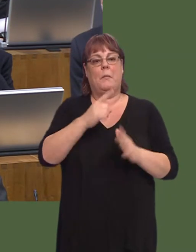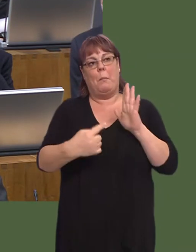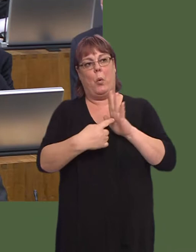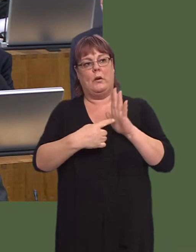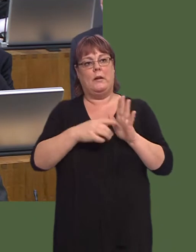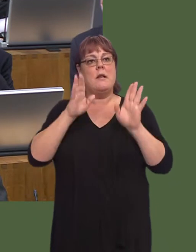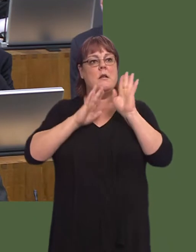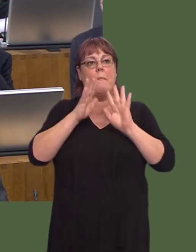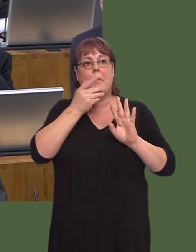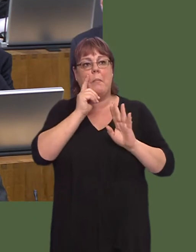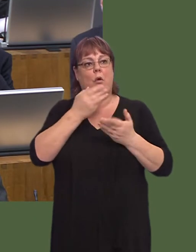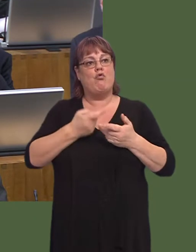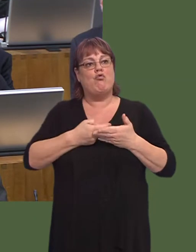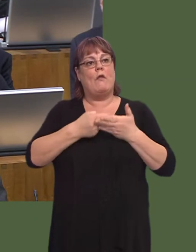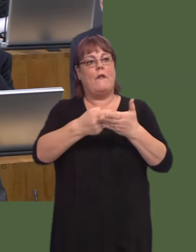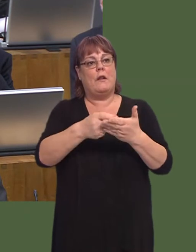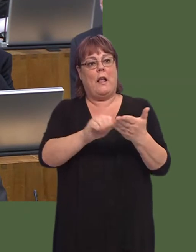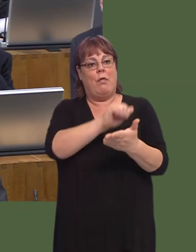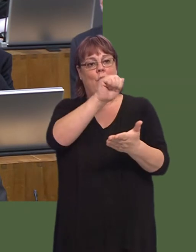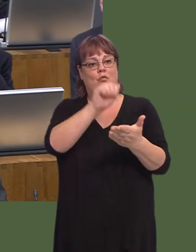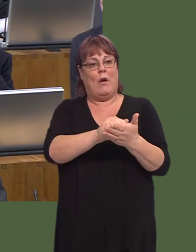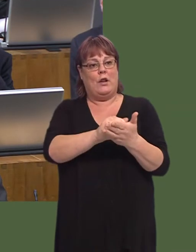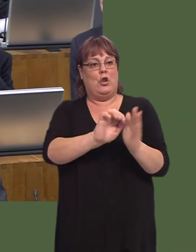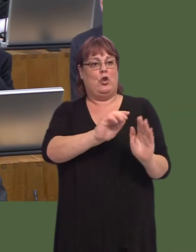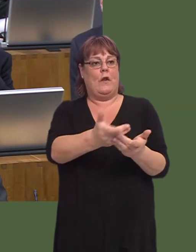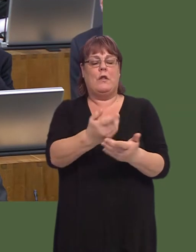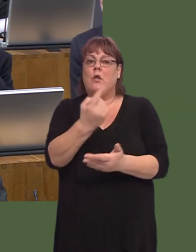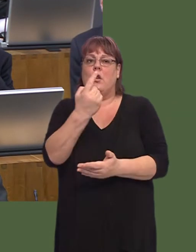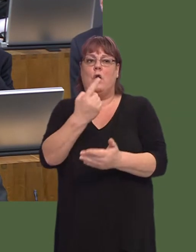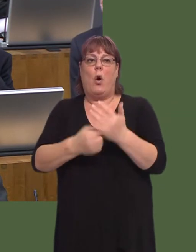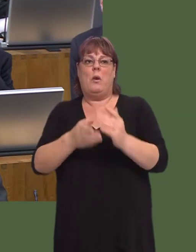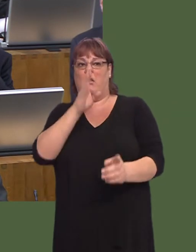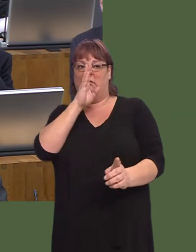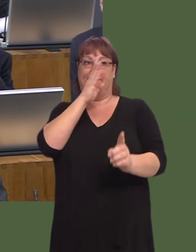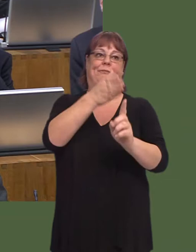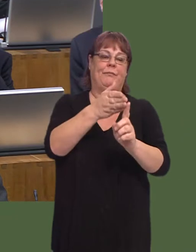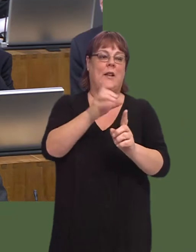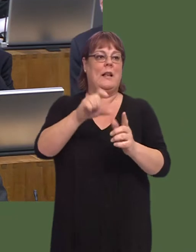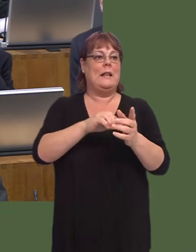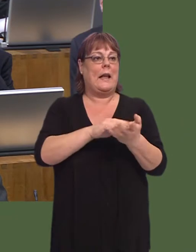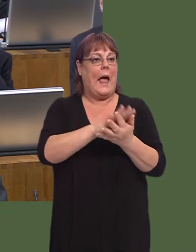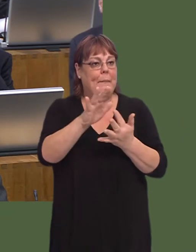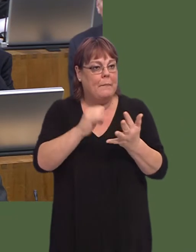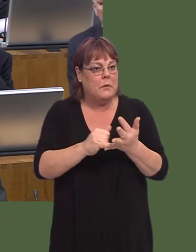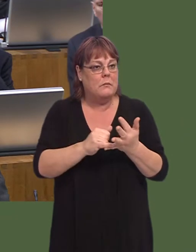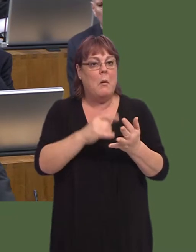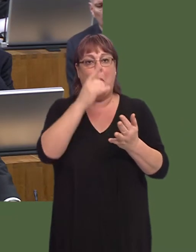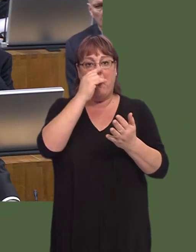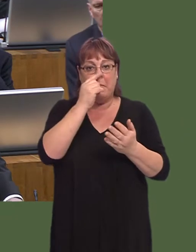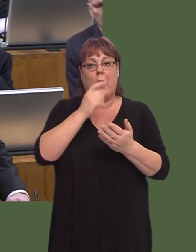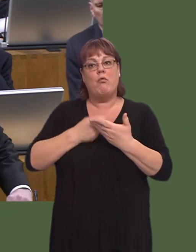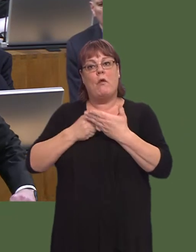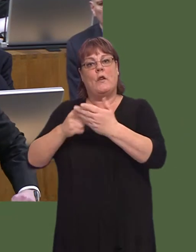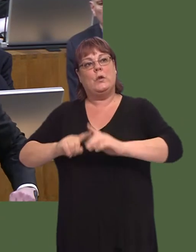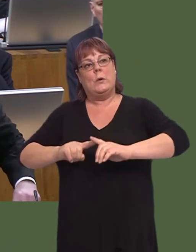people, when they're referred, get the right level of service and not just get defaulted to CAMHS. So this is a holistic approach that we're taking, and we're confident, if we